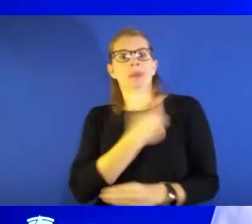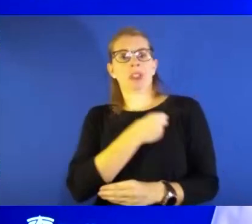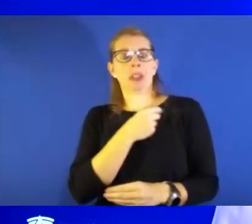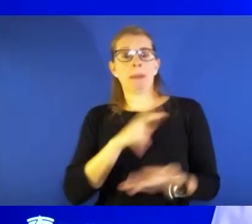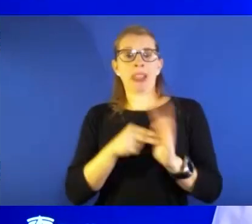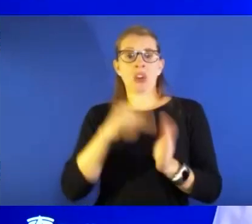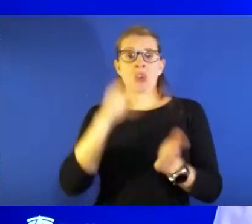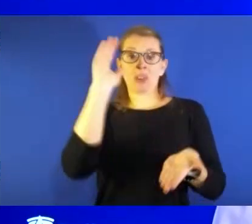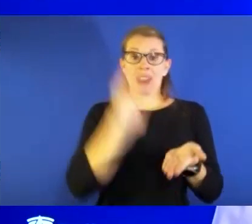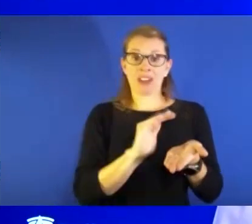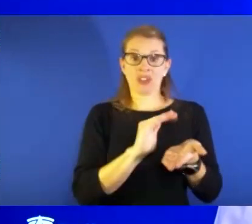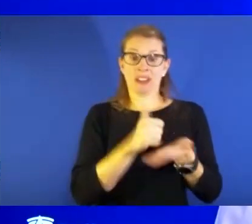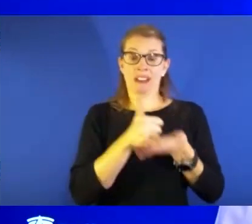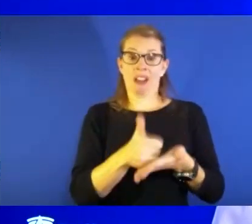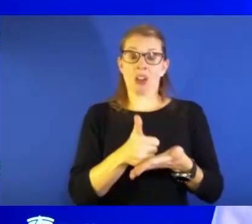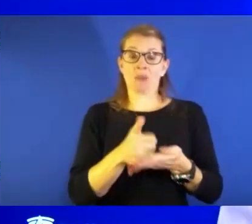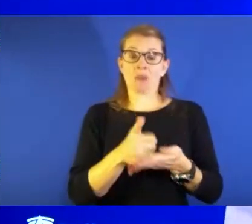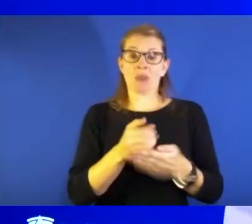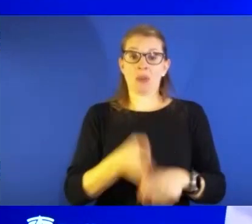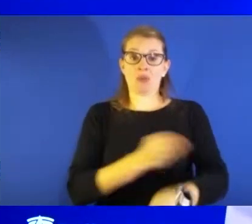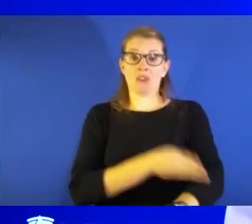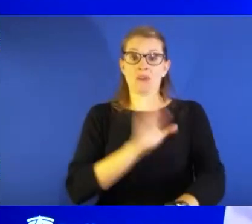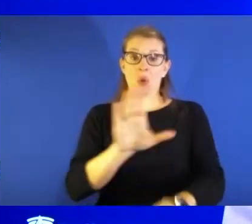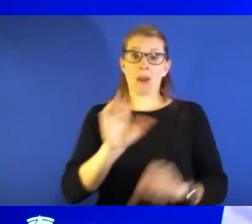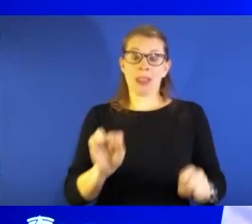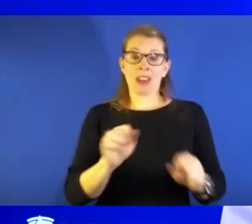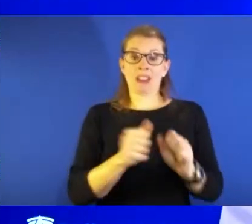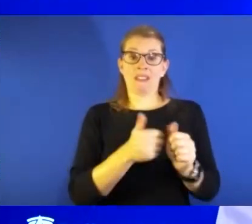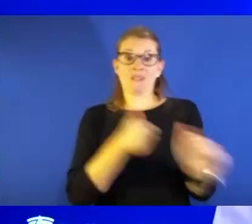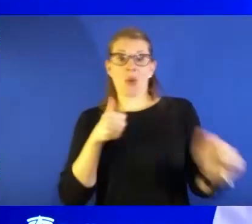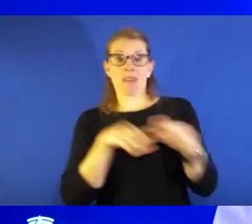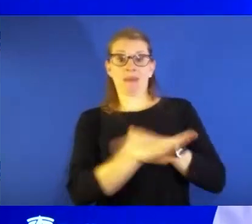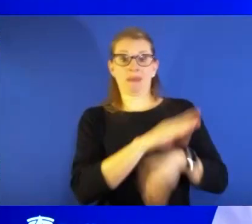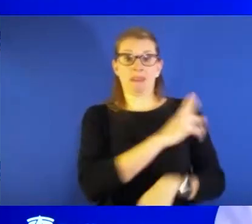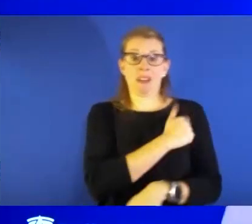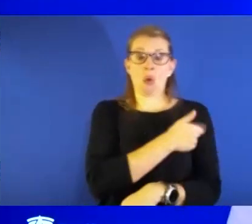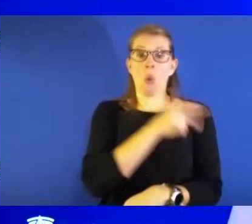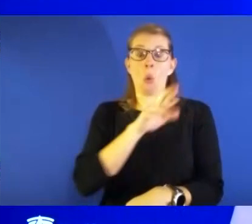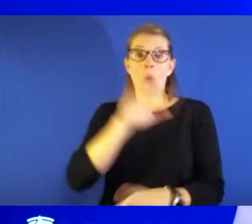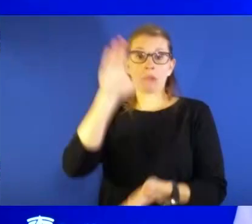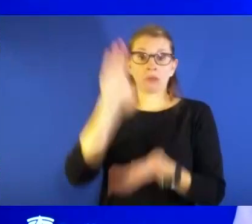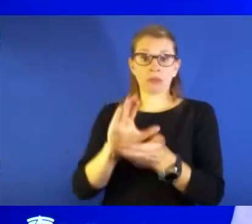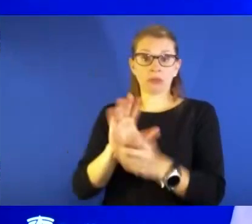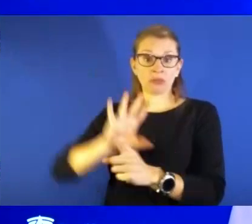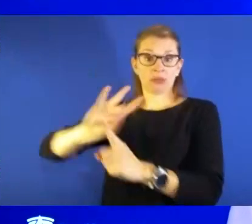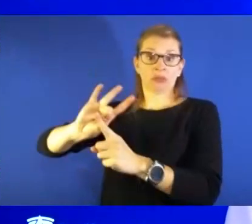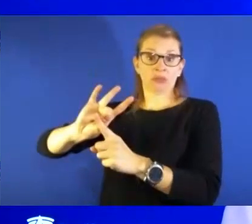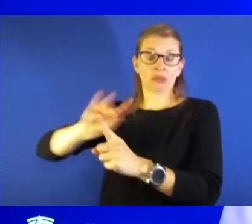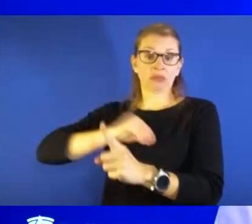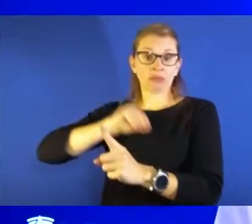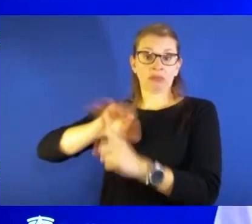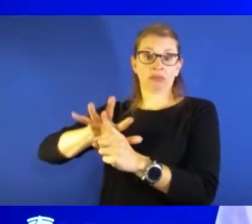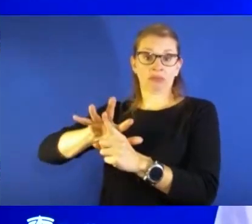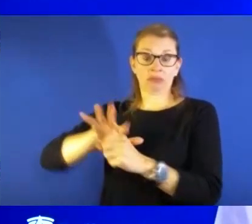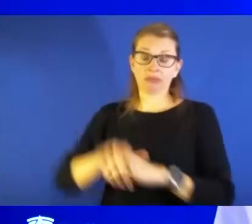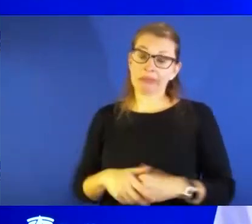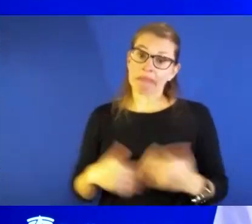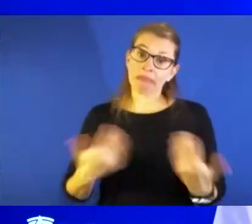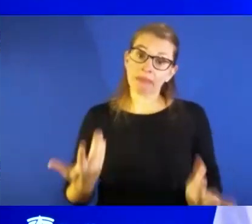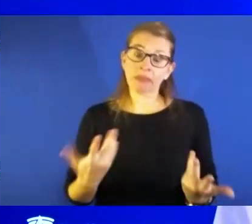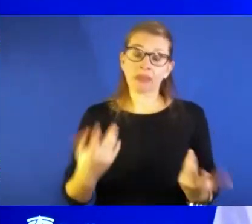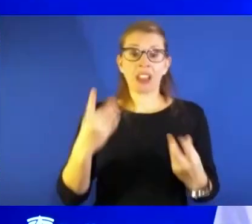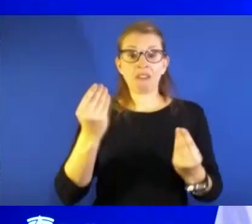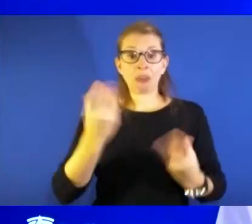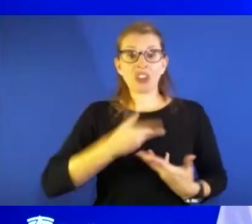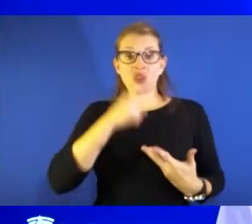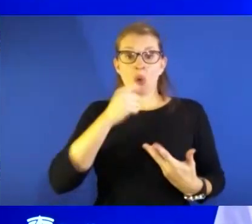help improve your ability to stay out of the hospital, or is it for reduction of transmission? And so I think we just don't have that information yet because the boosters were